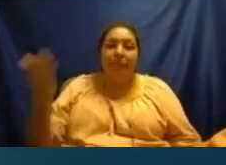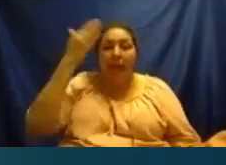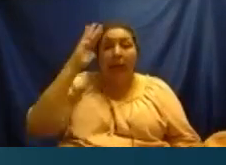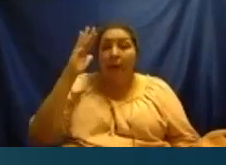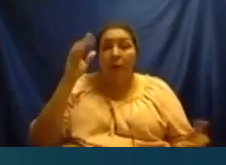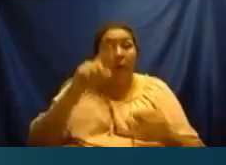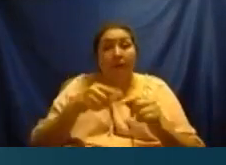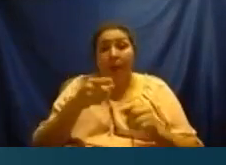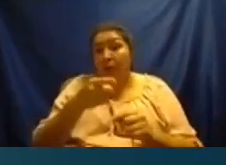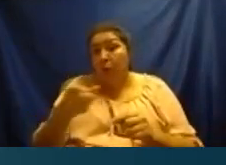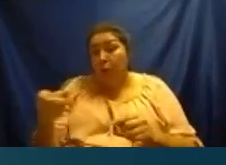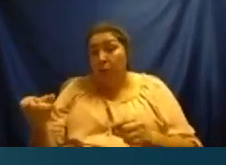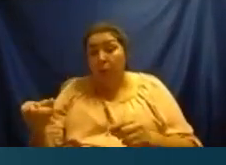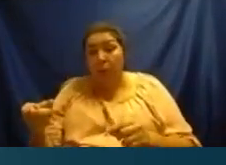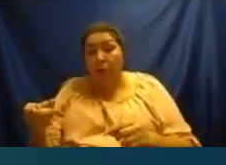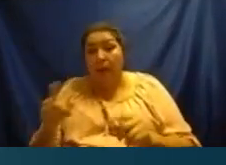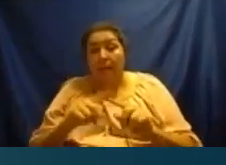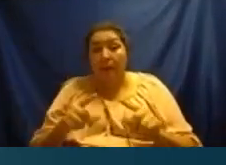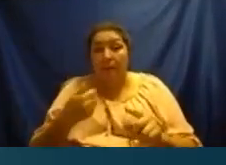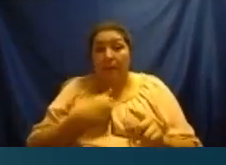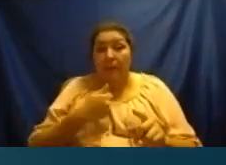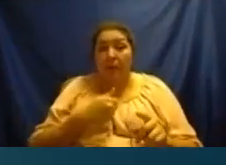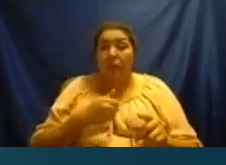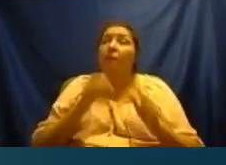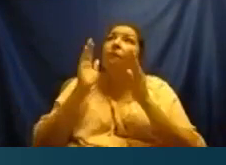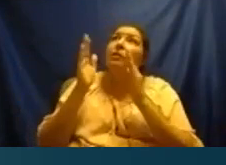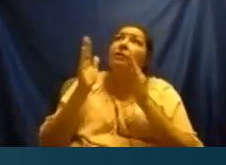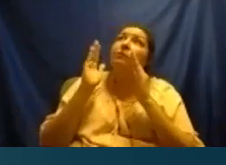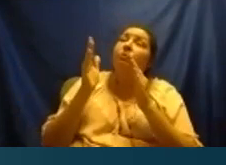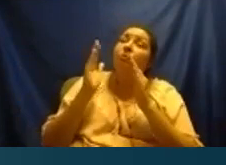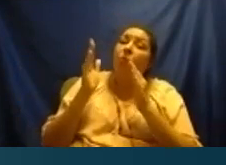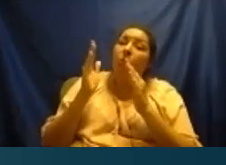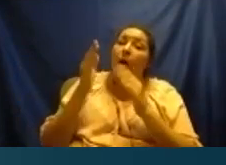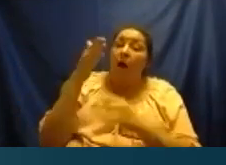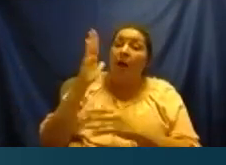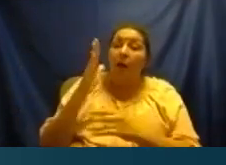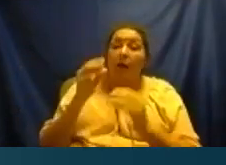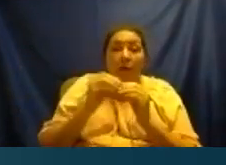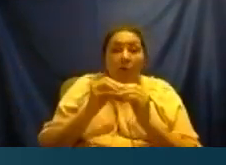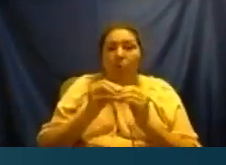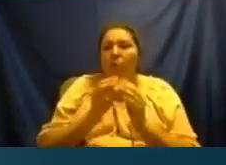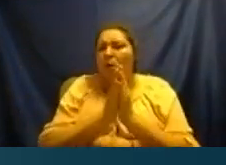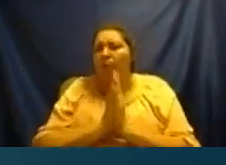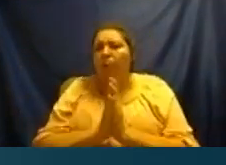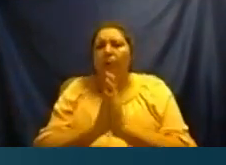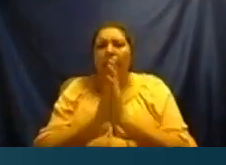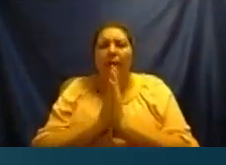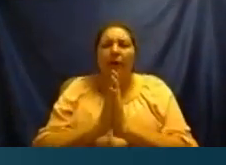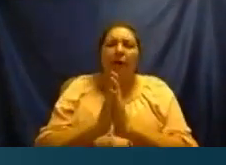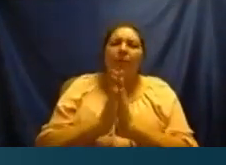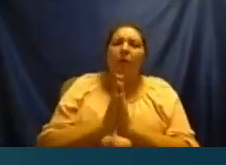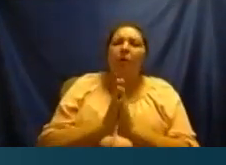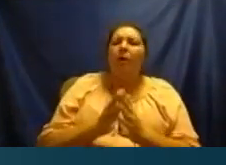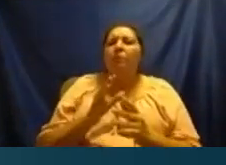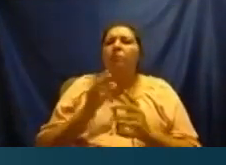find myself turning more and more to God. More prayer, more time talking with him, and